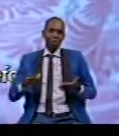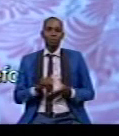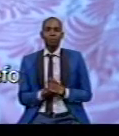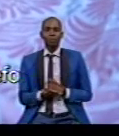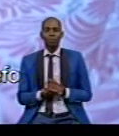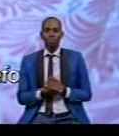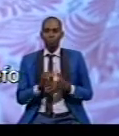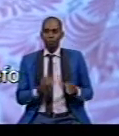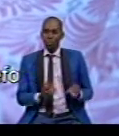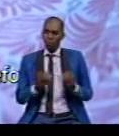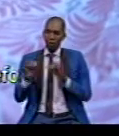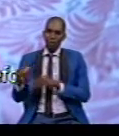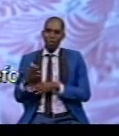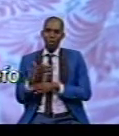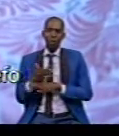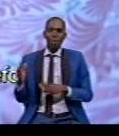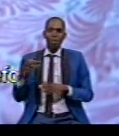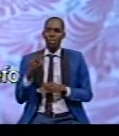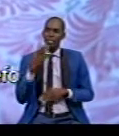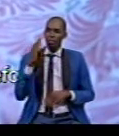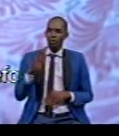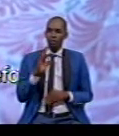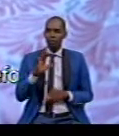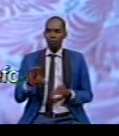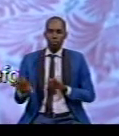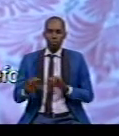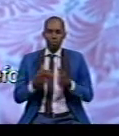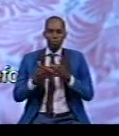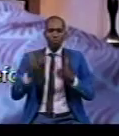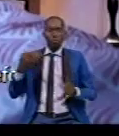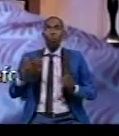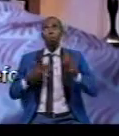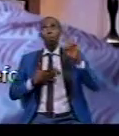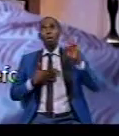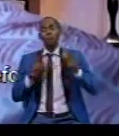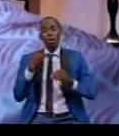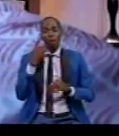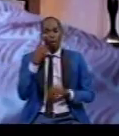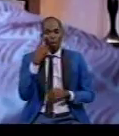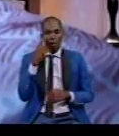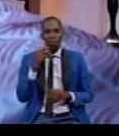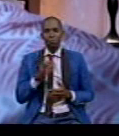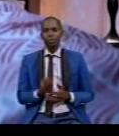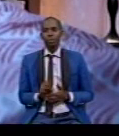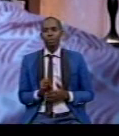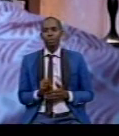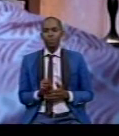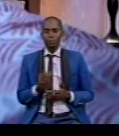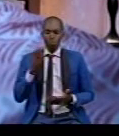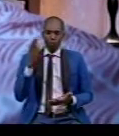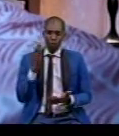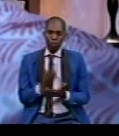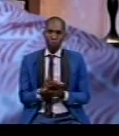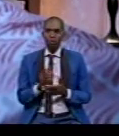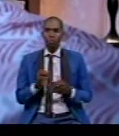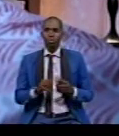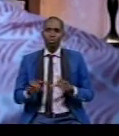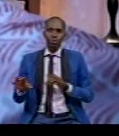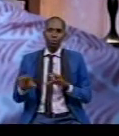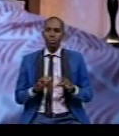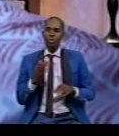he sees, and he sees you, and you look up to him and you say, Lord, I am suffering.